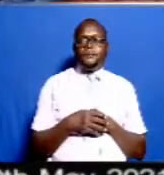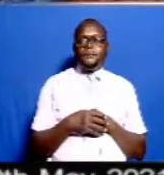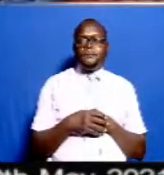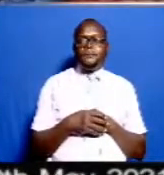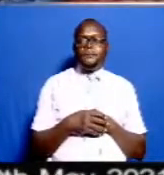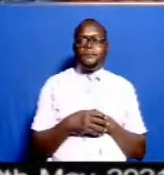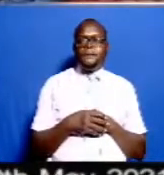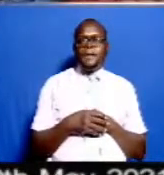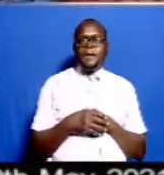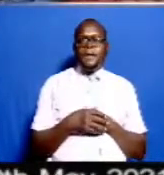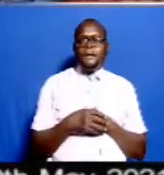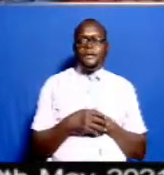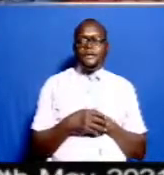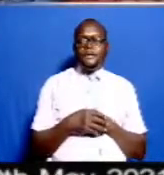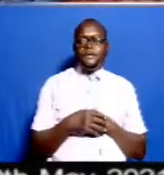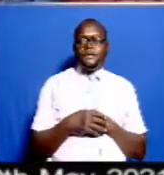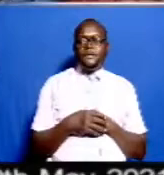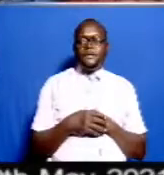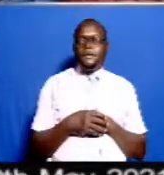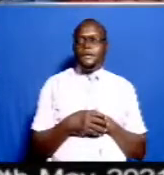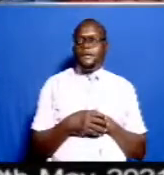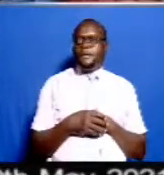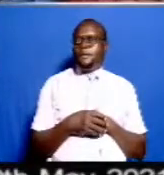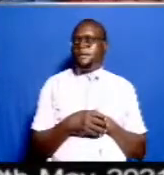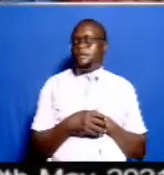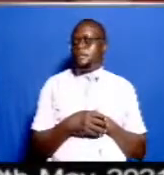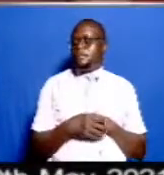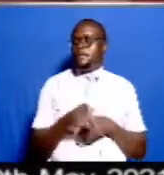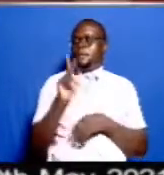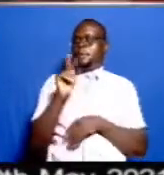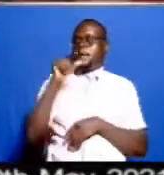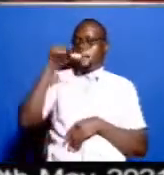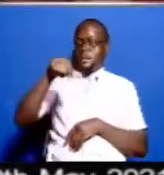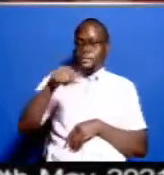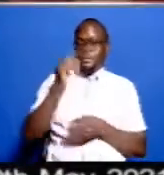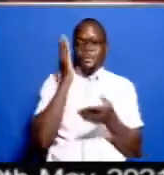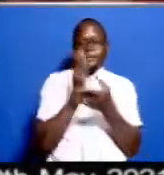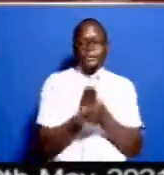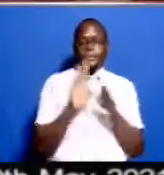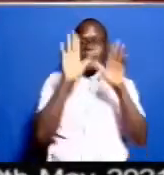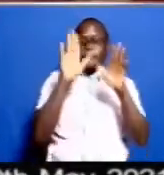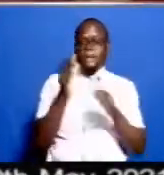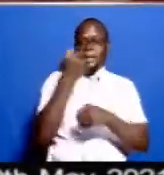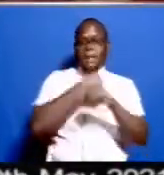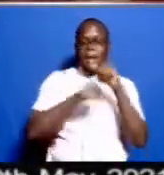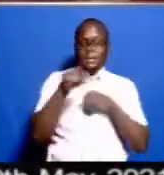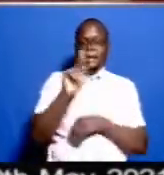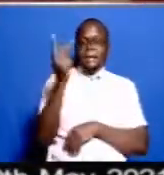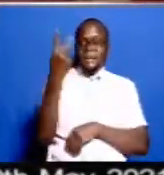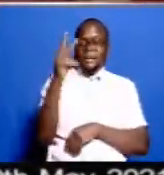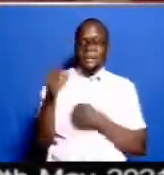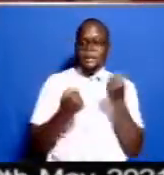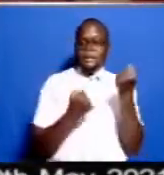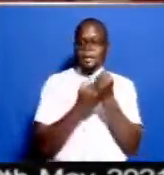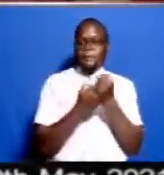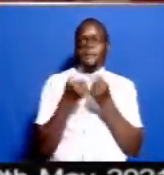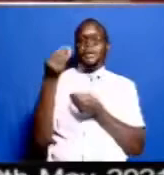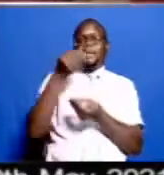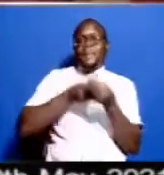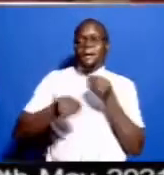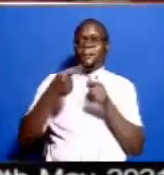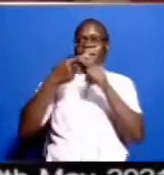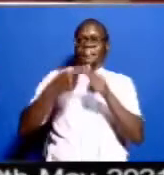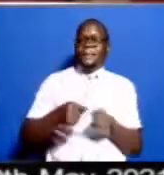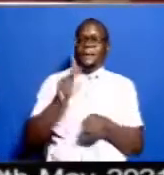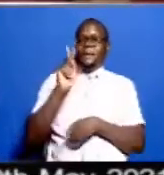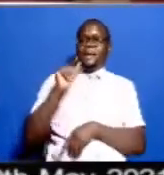Wind up in a minute. Thank you. Majority. Kenya Airways is a critical actor in this country supporting the economy. You kill Kenya